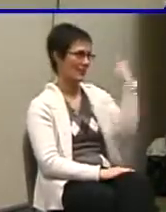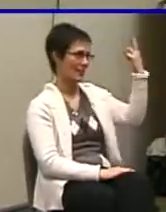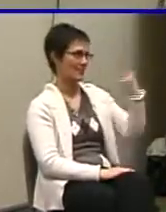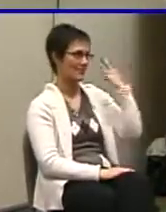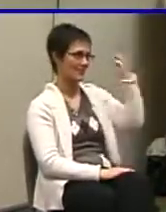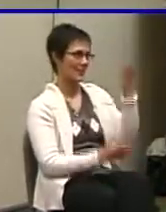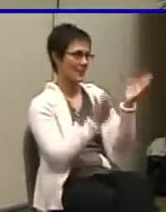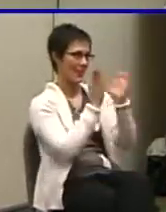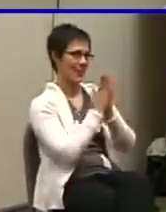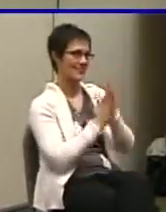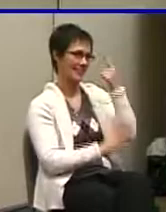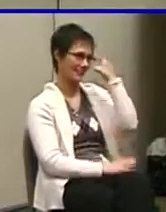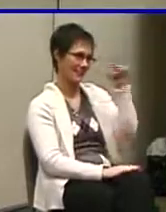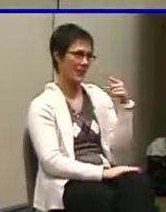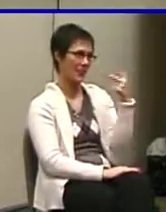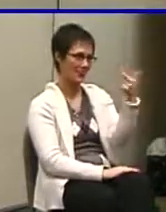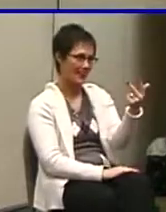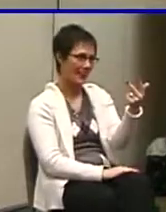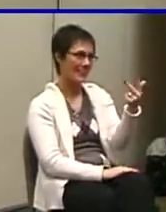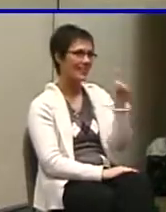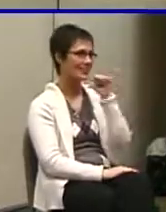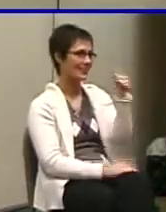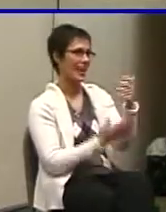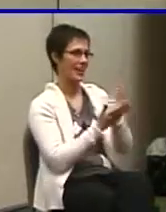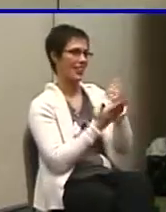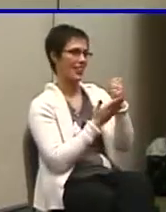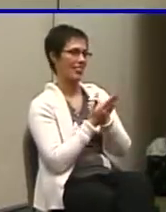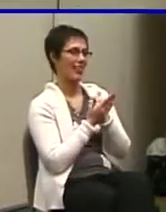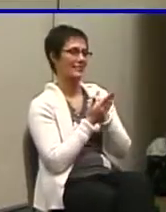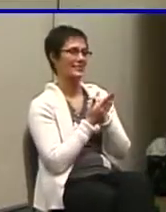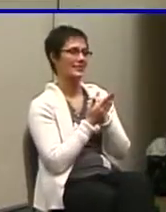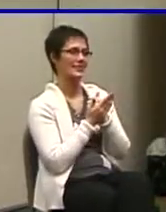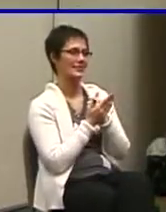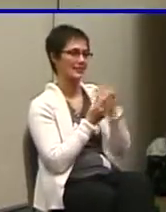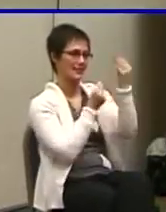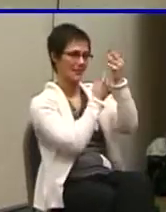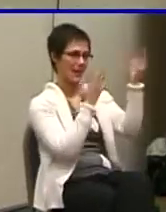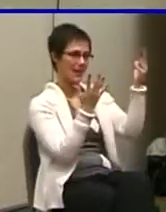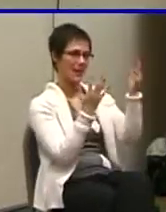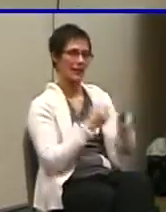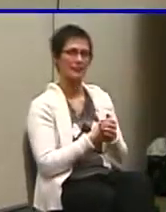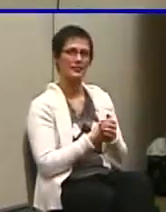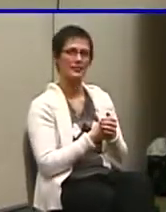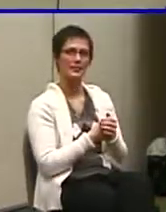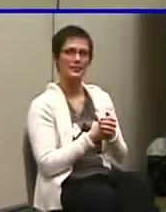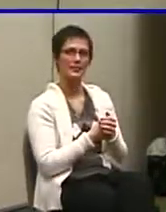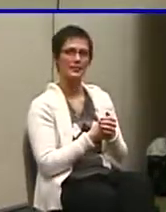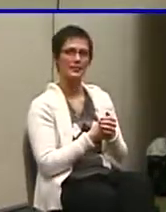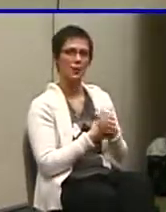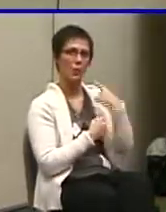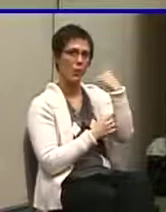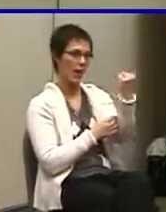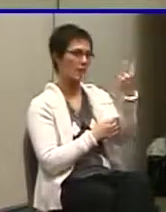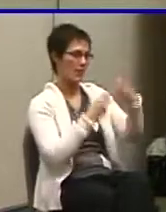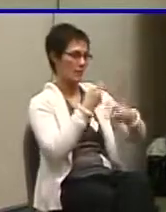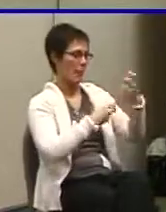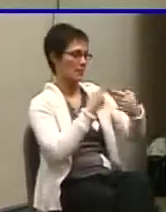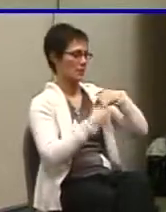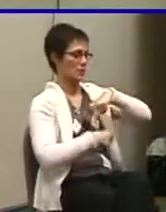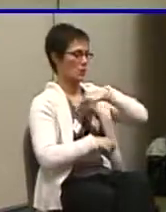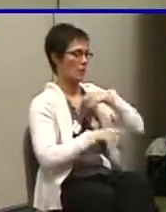because none of our sources of data for this kind of process are particularly strong. I think that's one of the dilemmas, is that we've built a